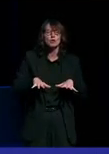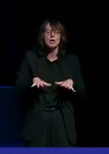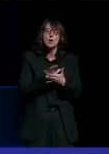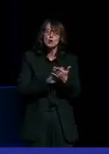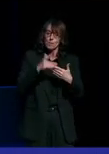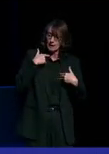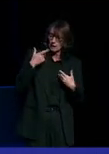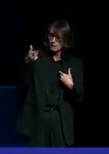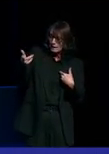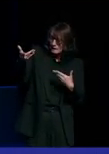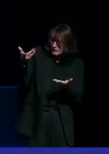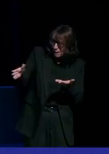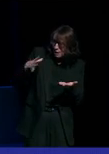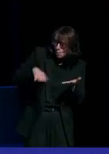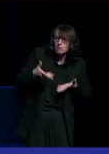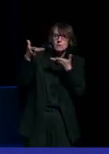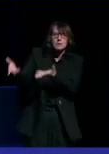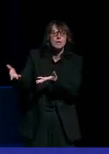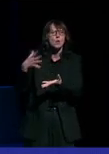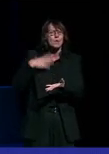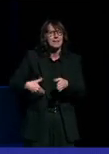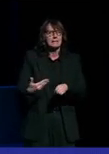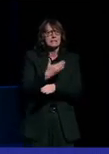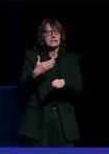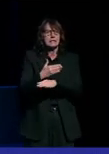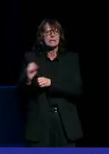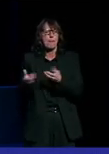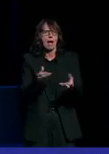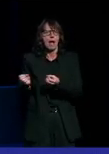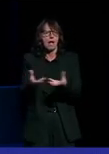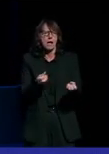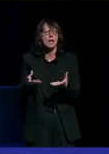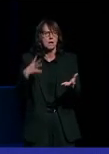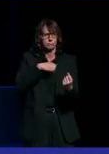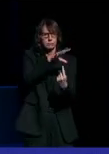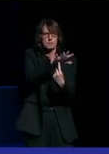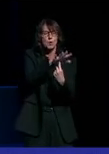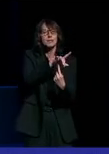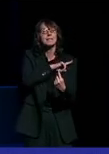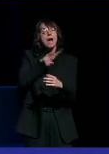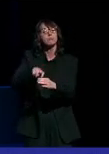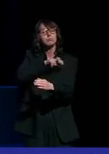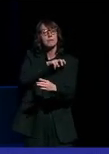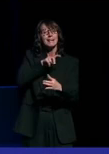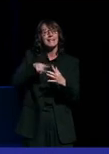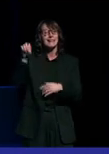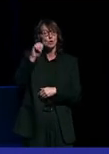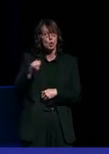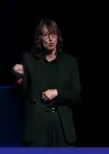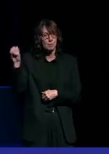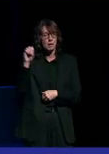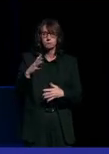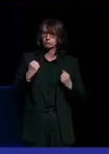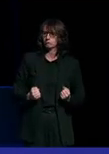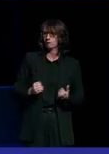demand-led. Supply-side reforms are crucial. Now that we have left the EU, I'm delighted to tell